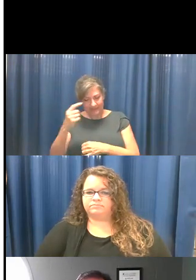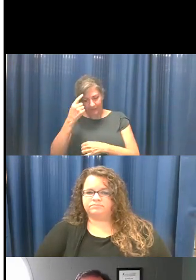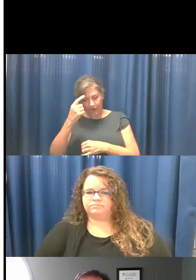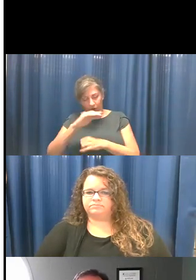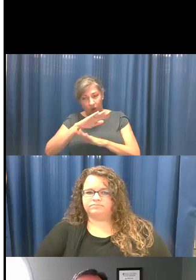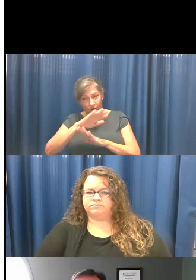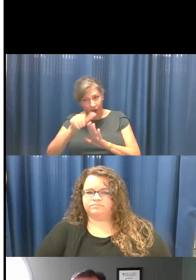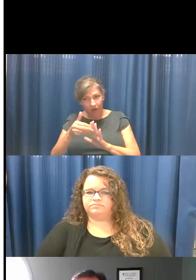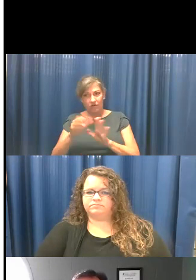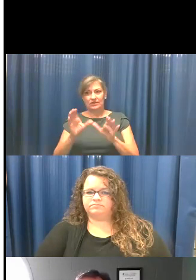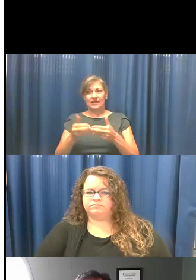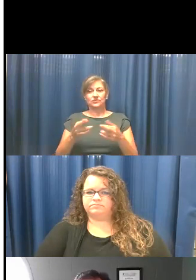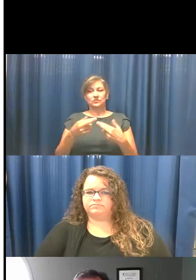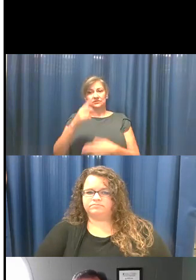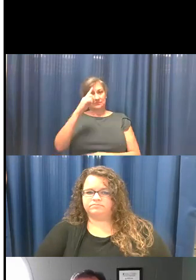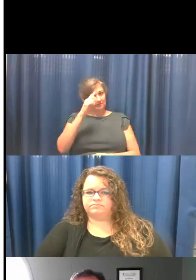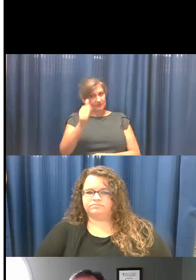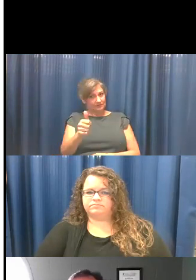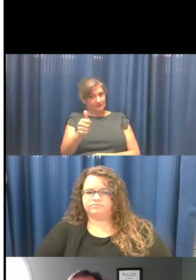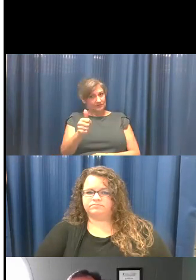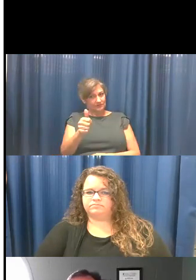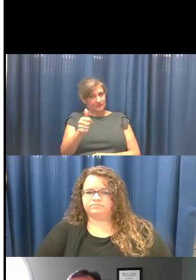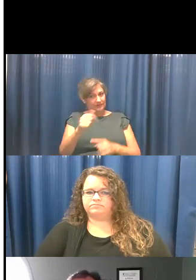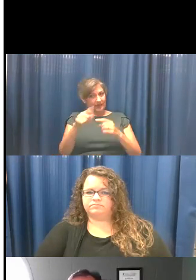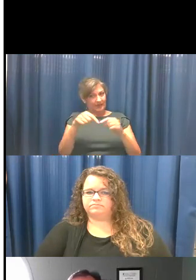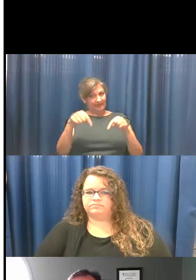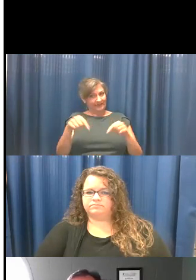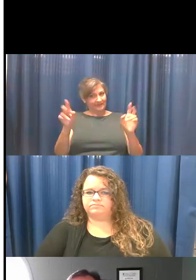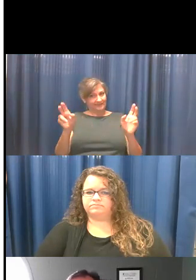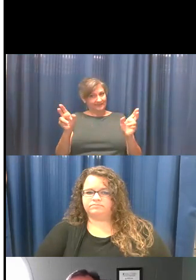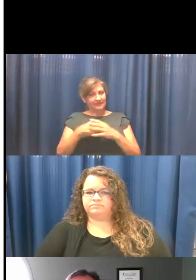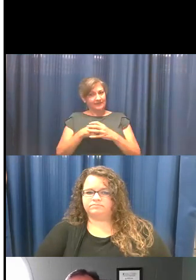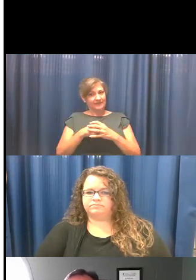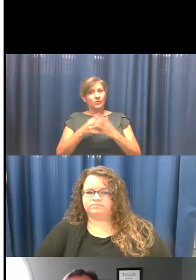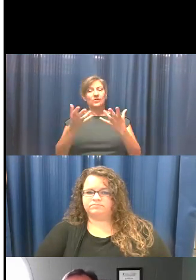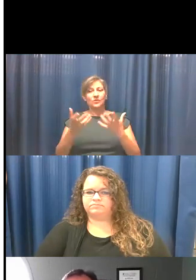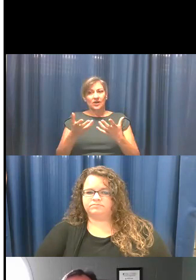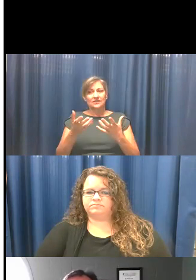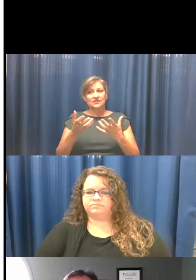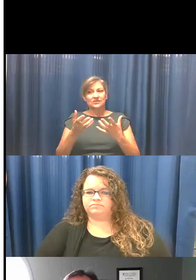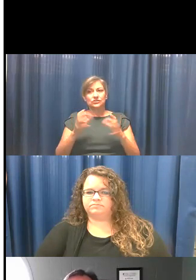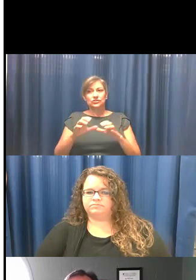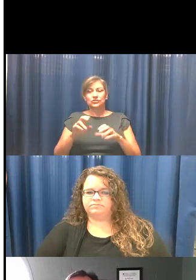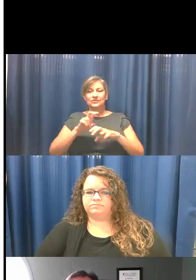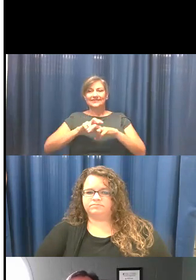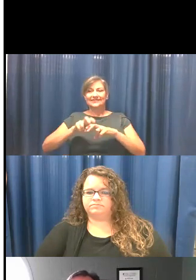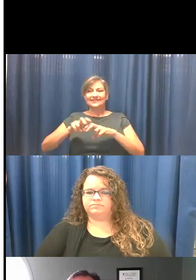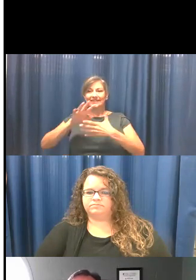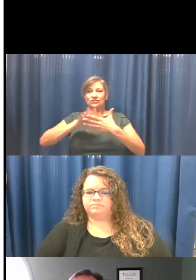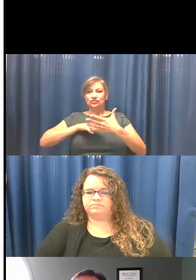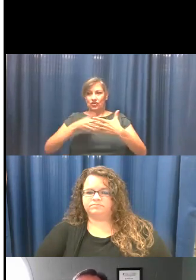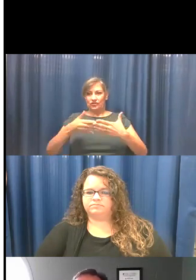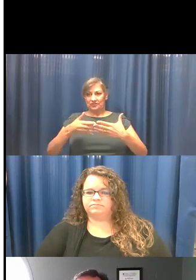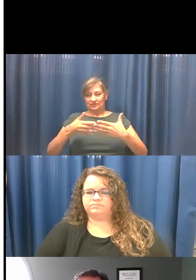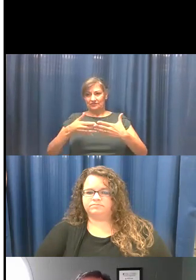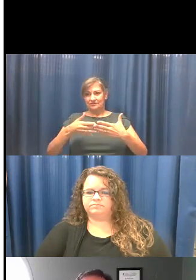can exercise your own judgment about this, but where it makes sense, we want to do seating charts in our classrooms